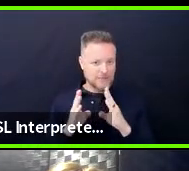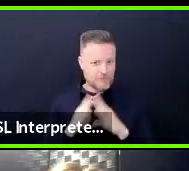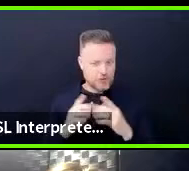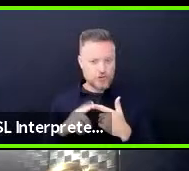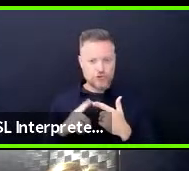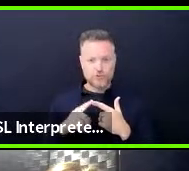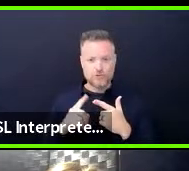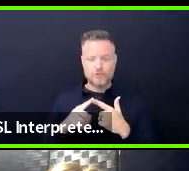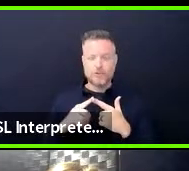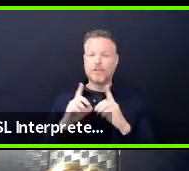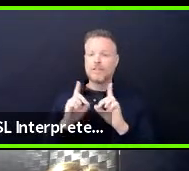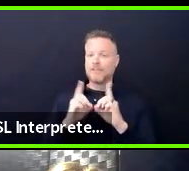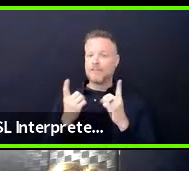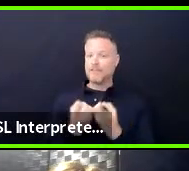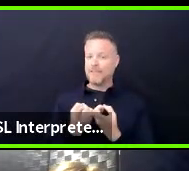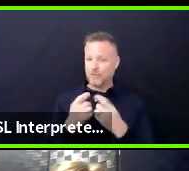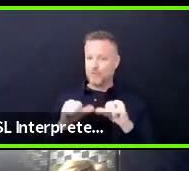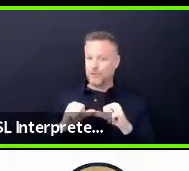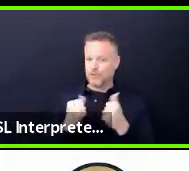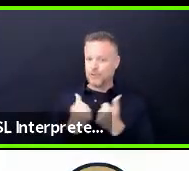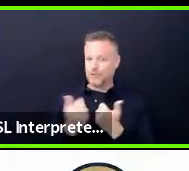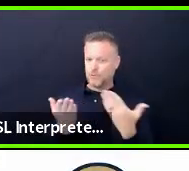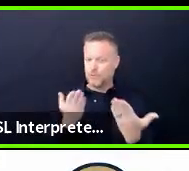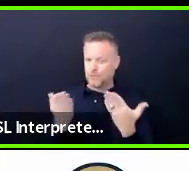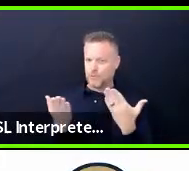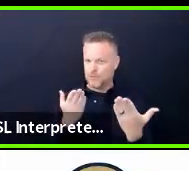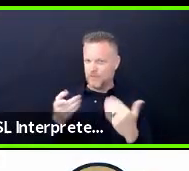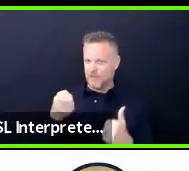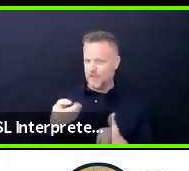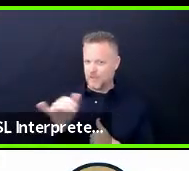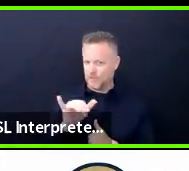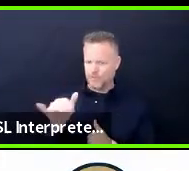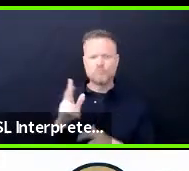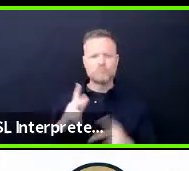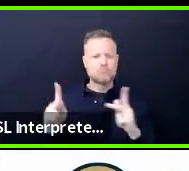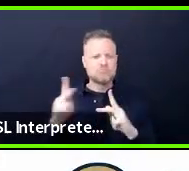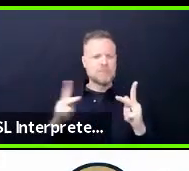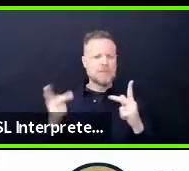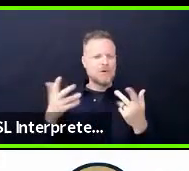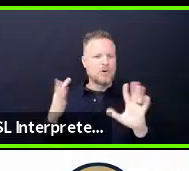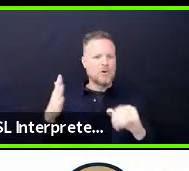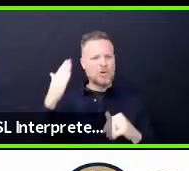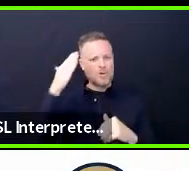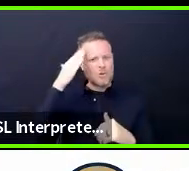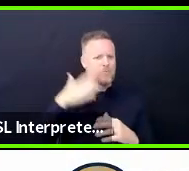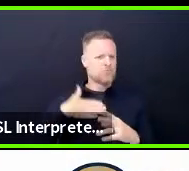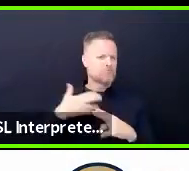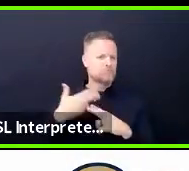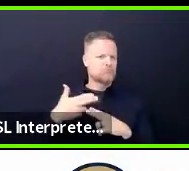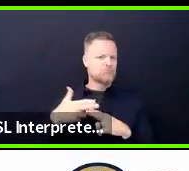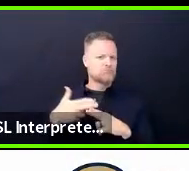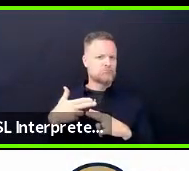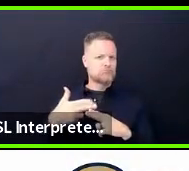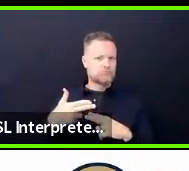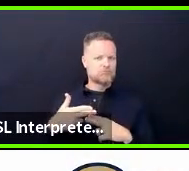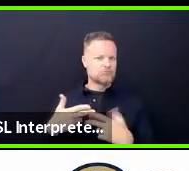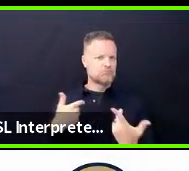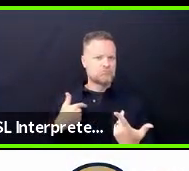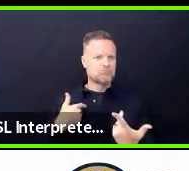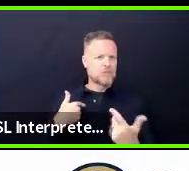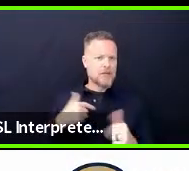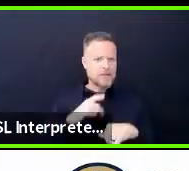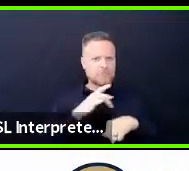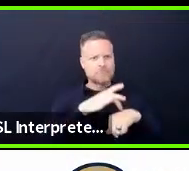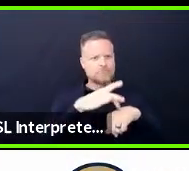district association where I serve, I'm already known. And so I could actually go to these